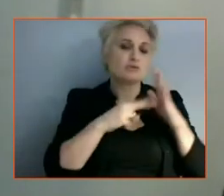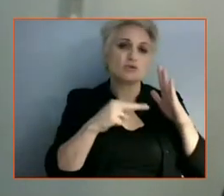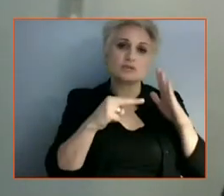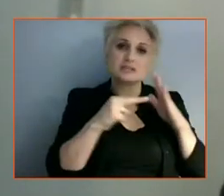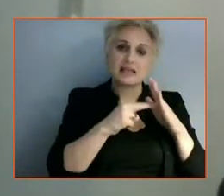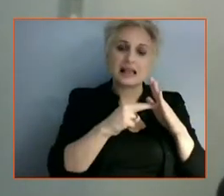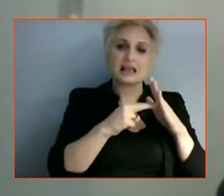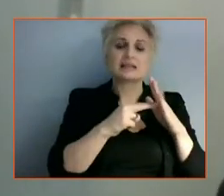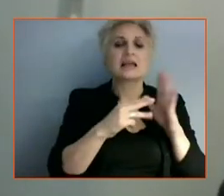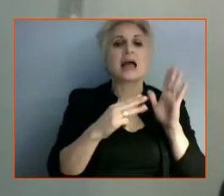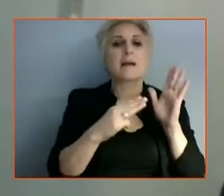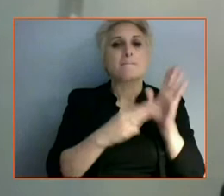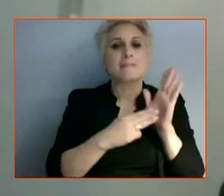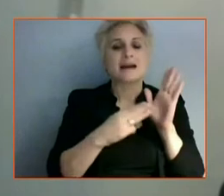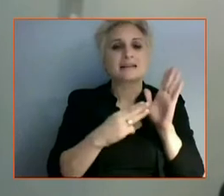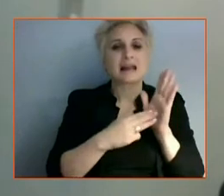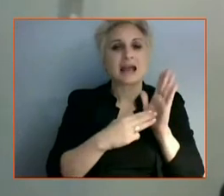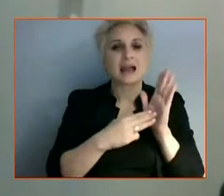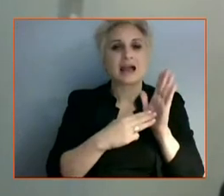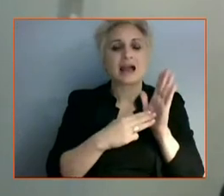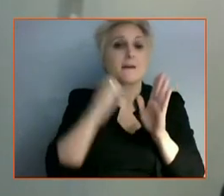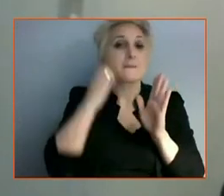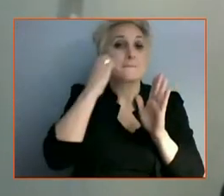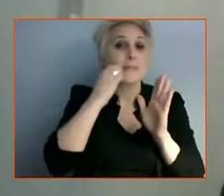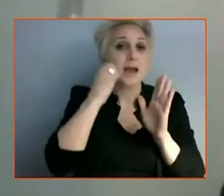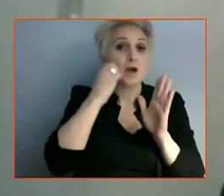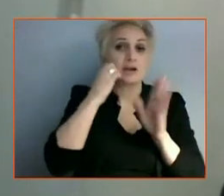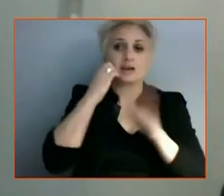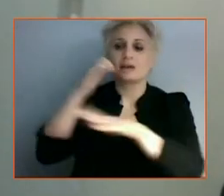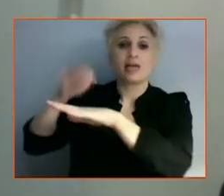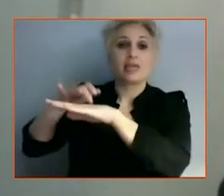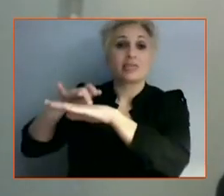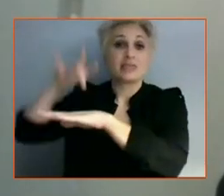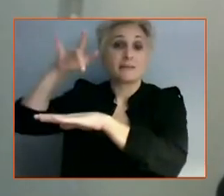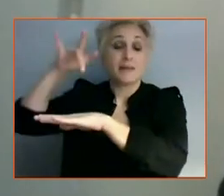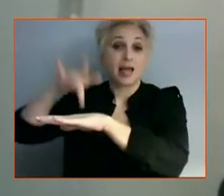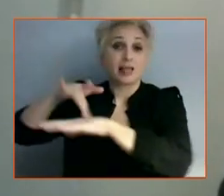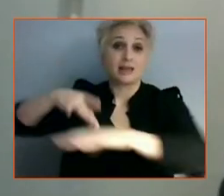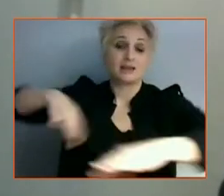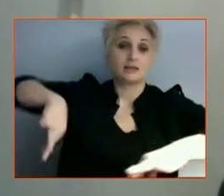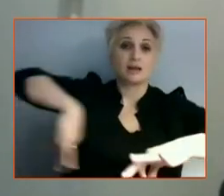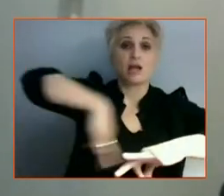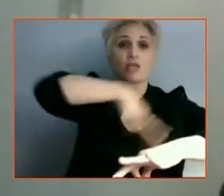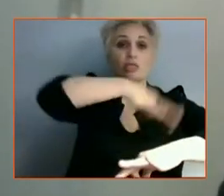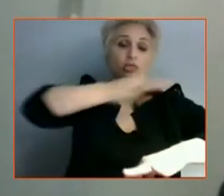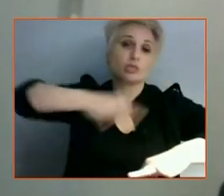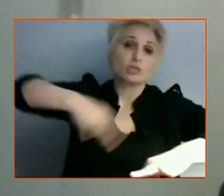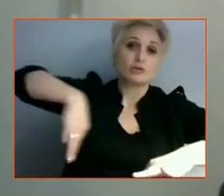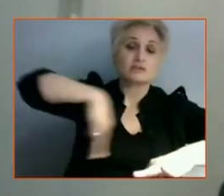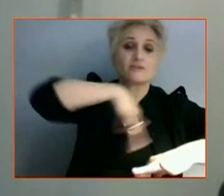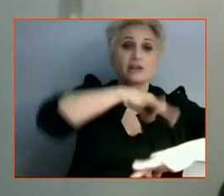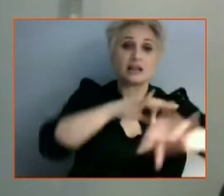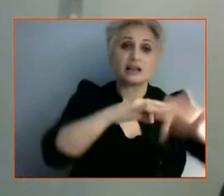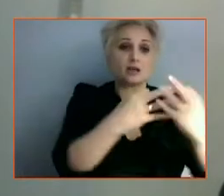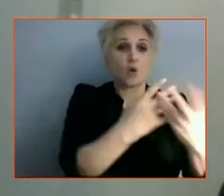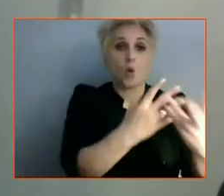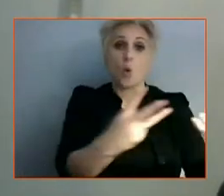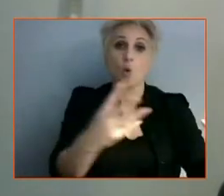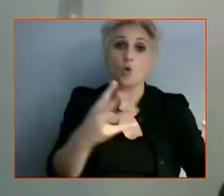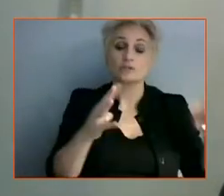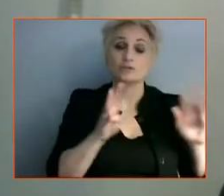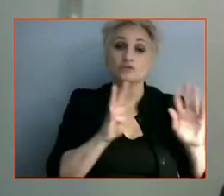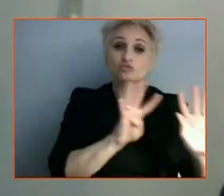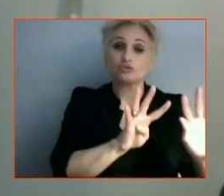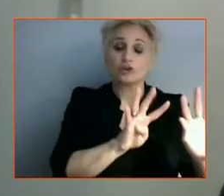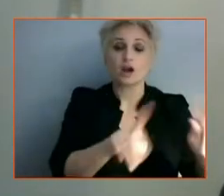Māori, the ballet, the symphony orchestra, and the film commission and music commission parts of the